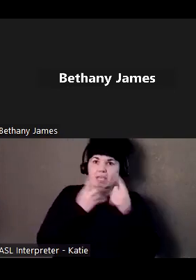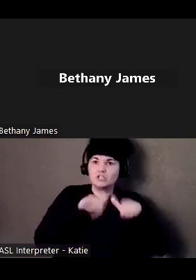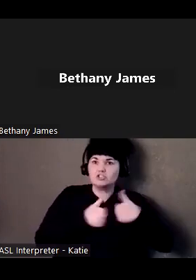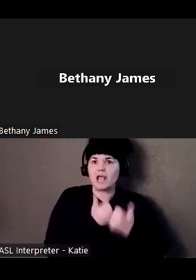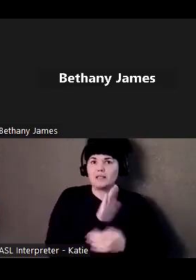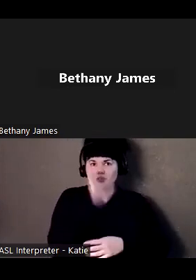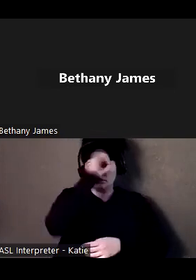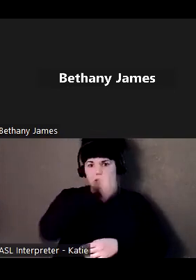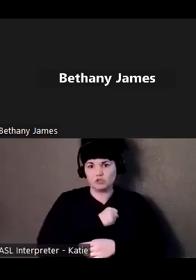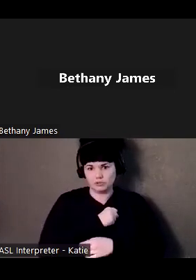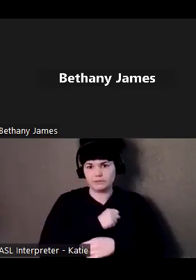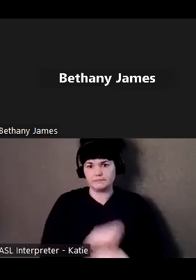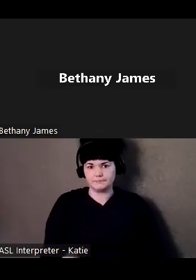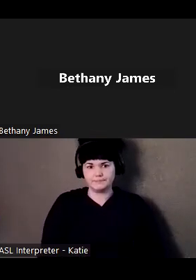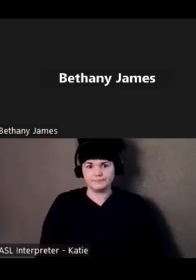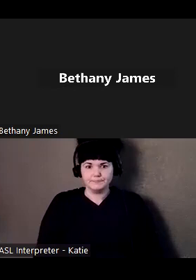Yeah.